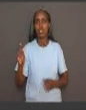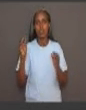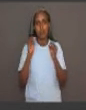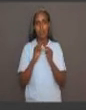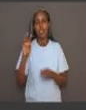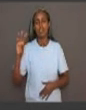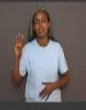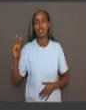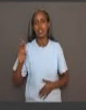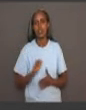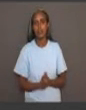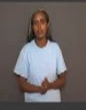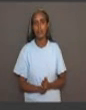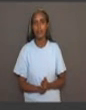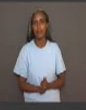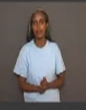plus 6.